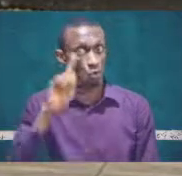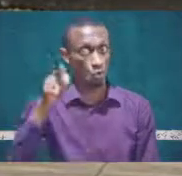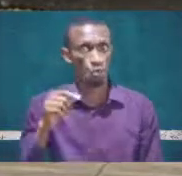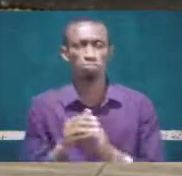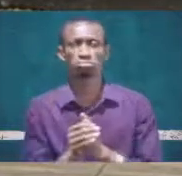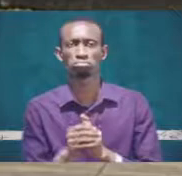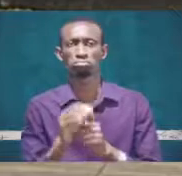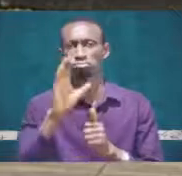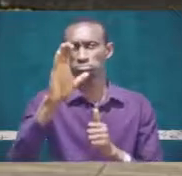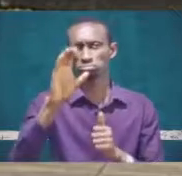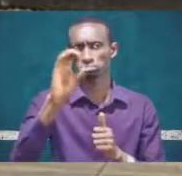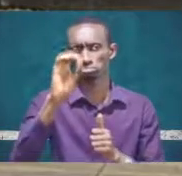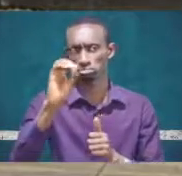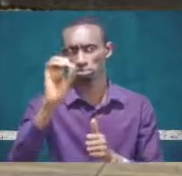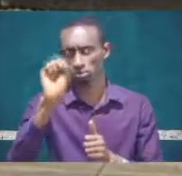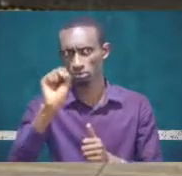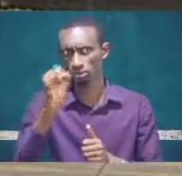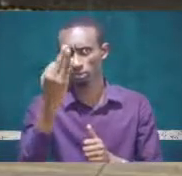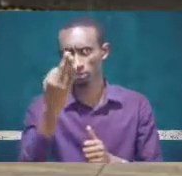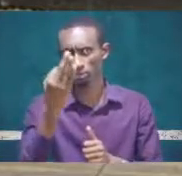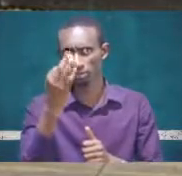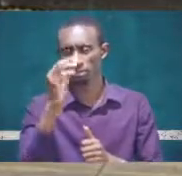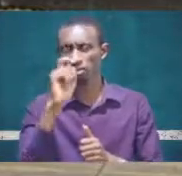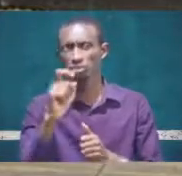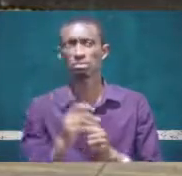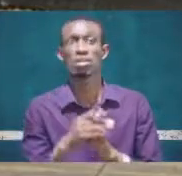cosine cubed x dx.